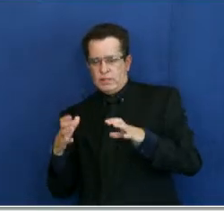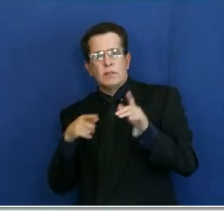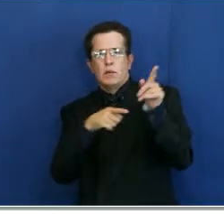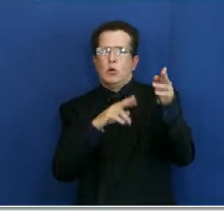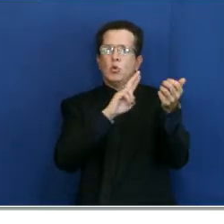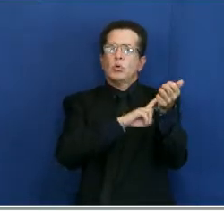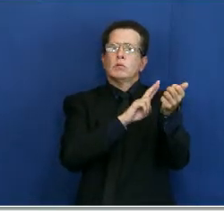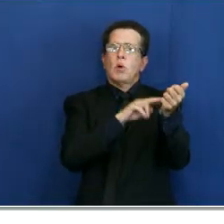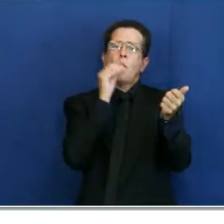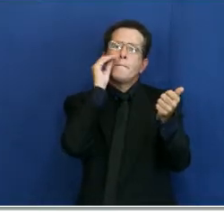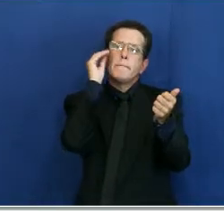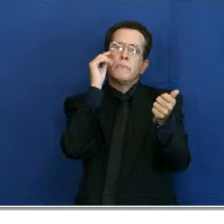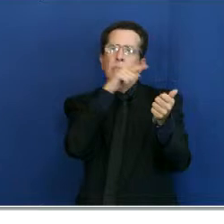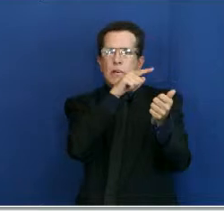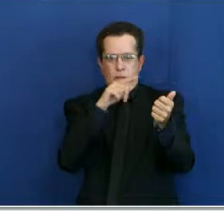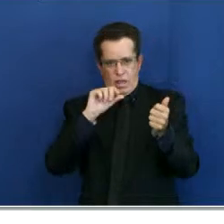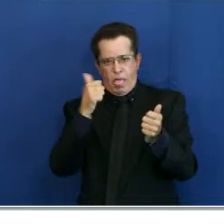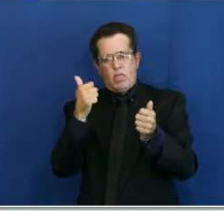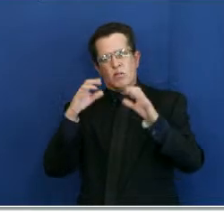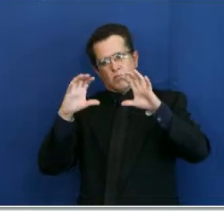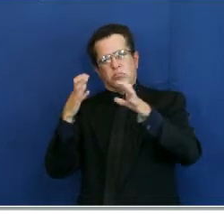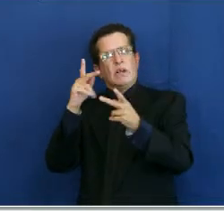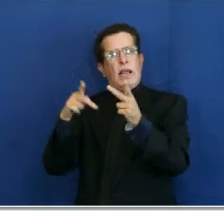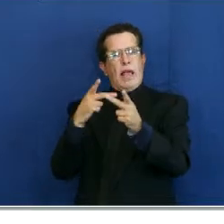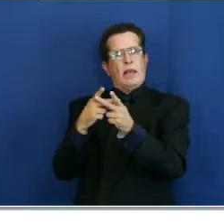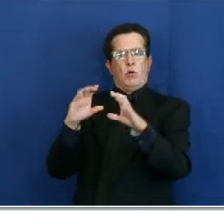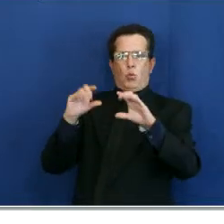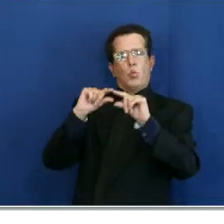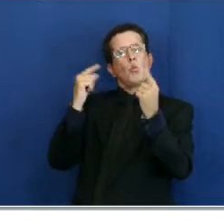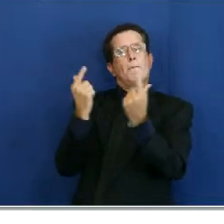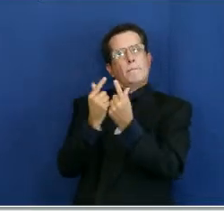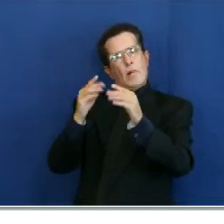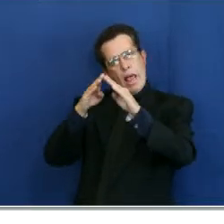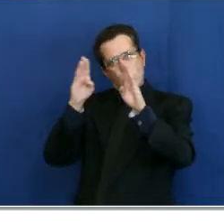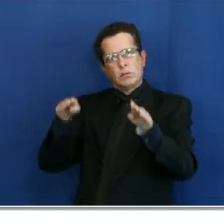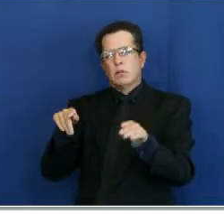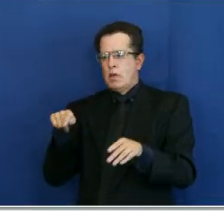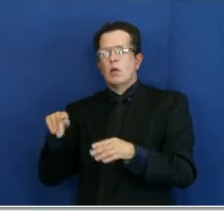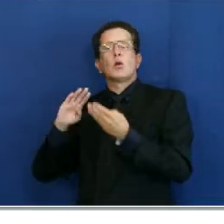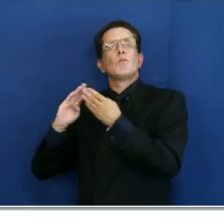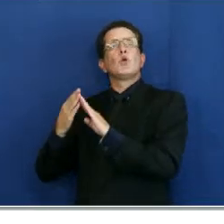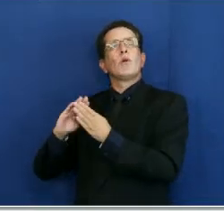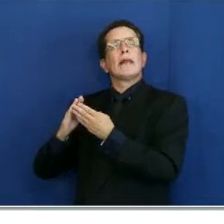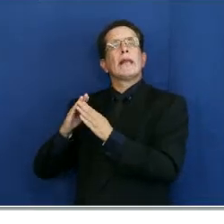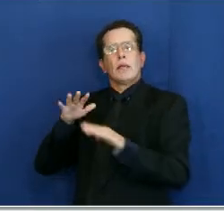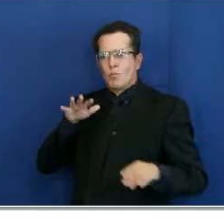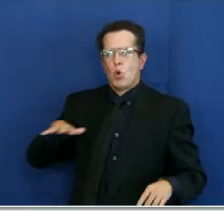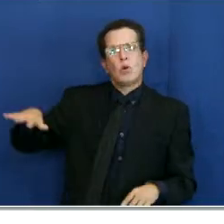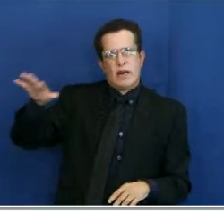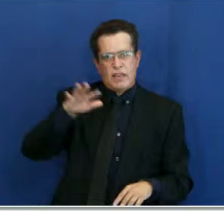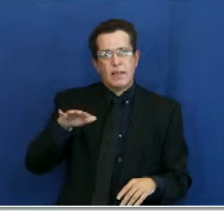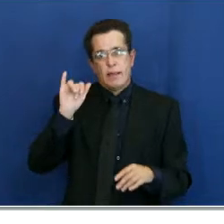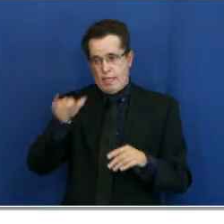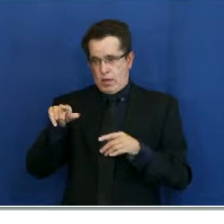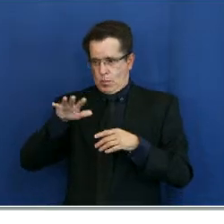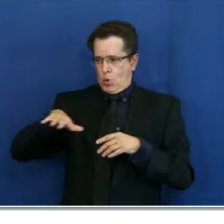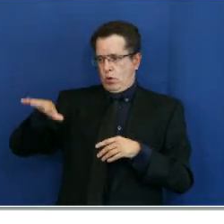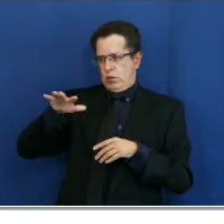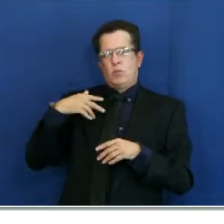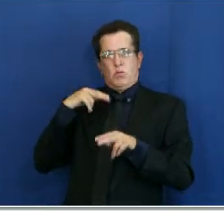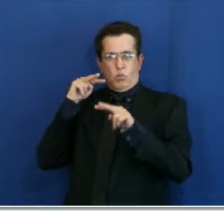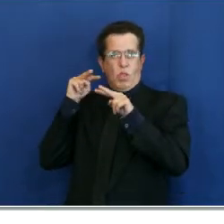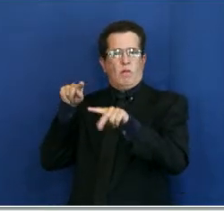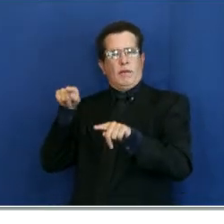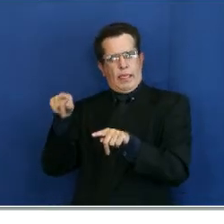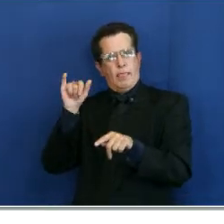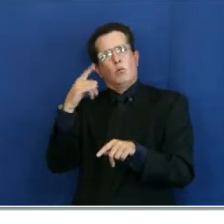facilities, other congregate settings, and community settings. Community settings is one of our county's 13 triggers, which I